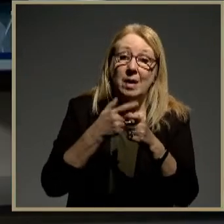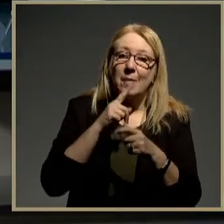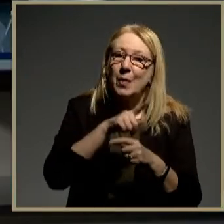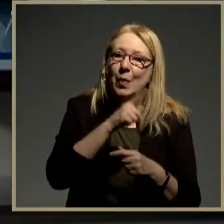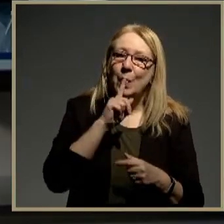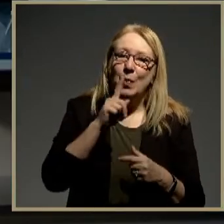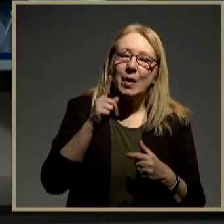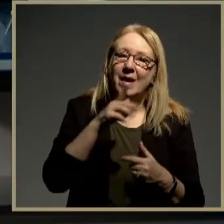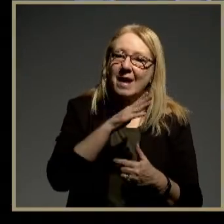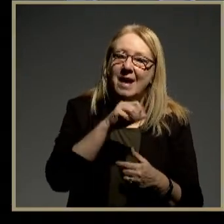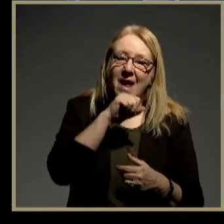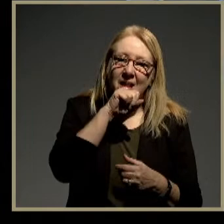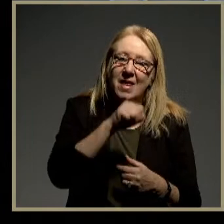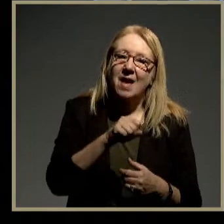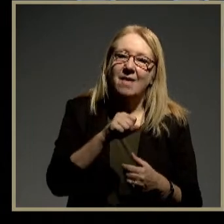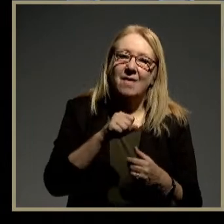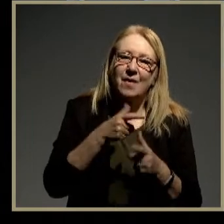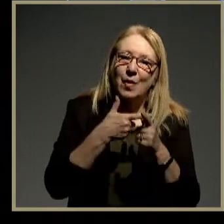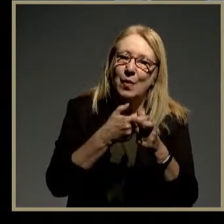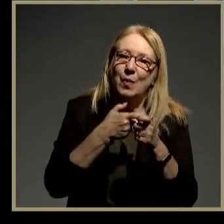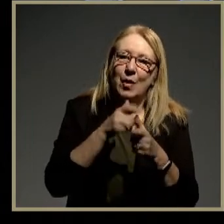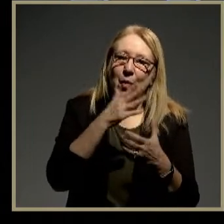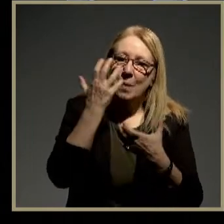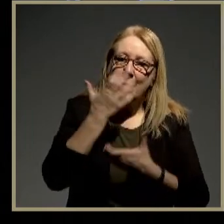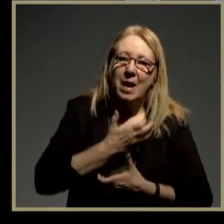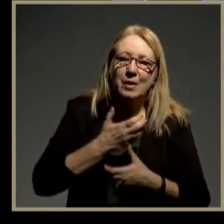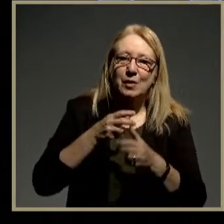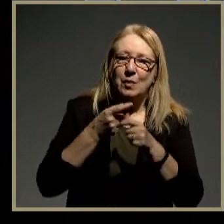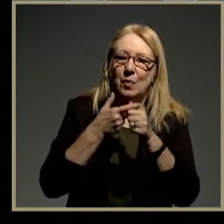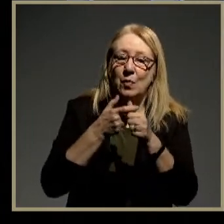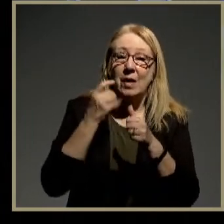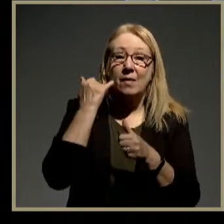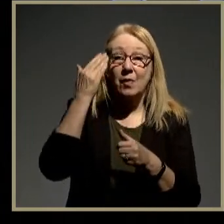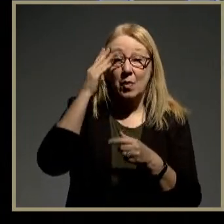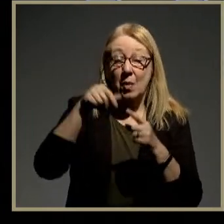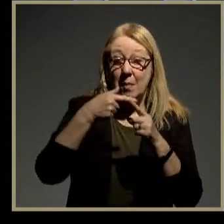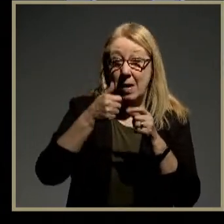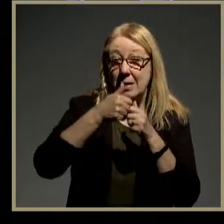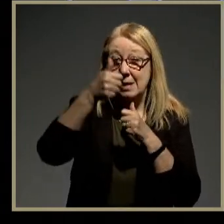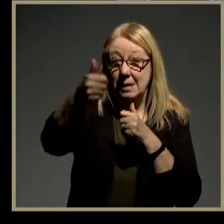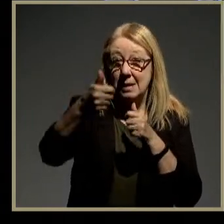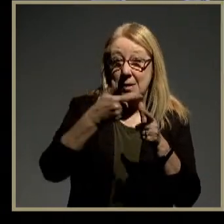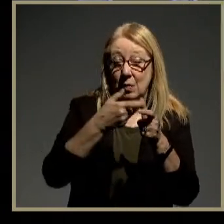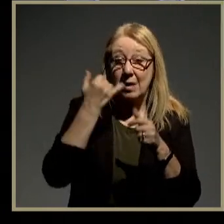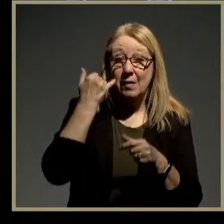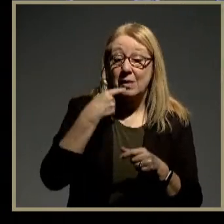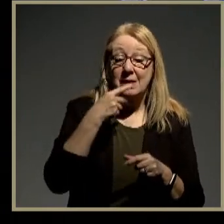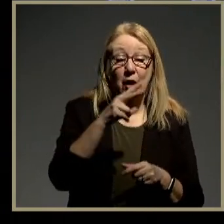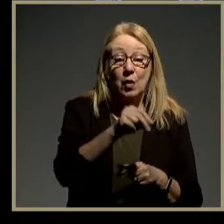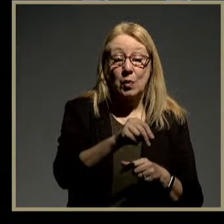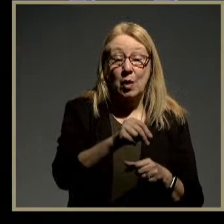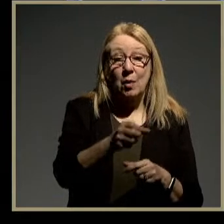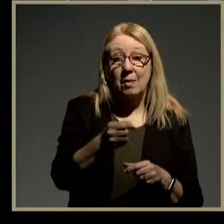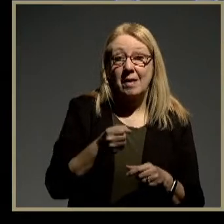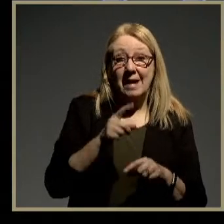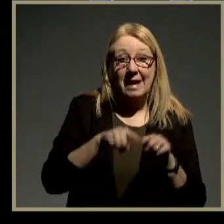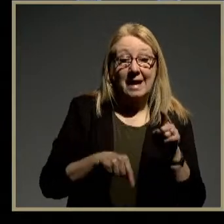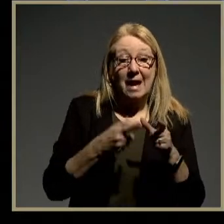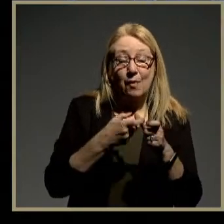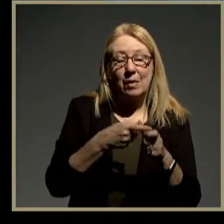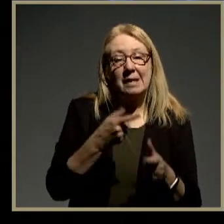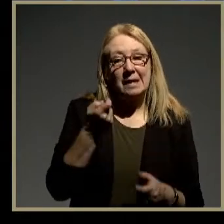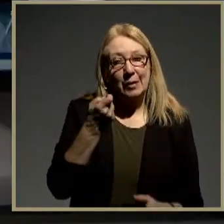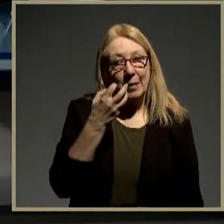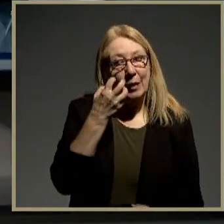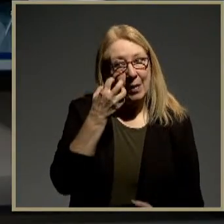her passion. And if you know anything about distance runners, when you take running away from them, they can get very testy.